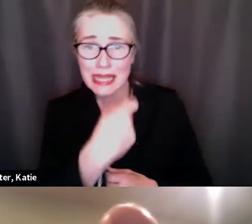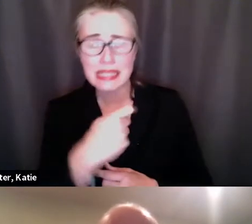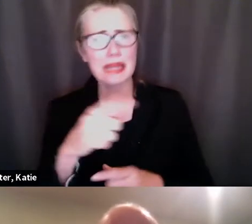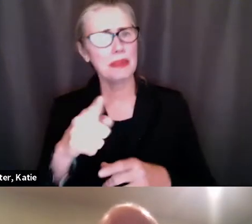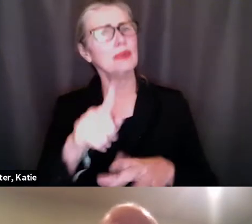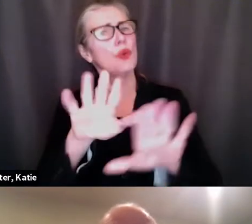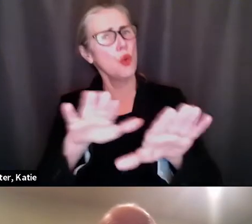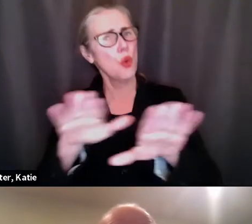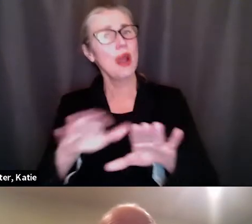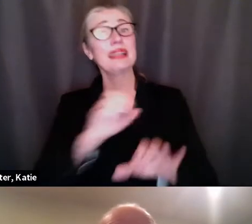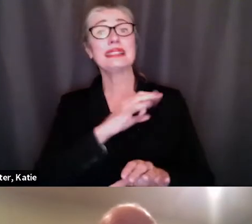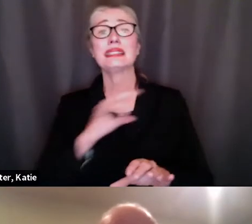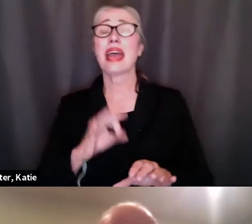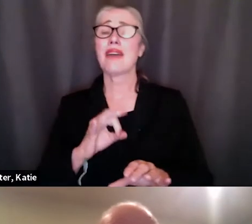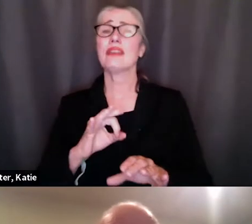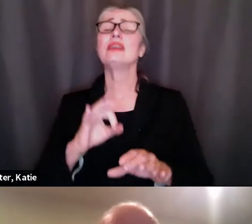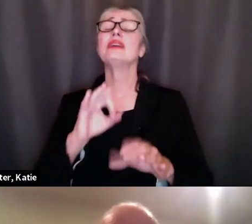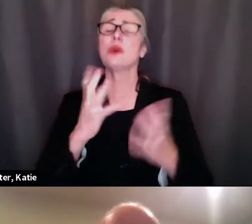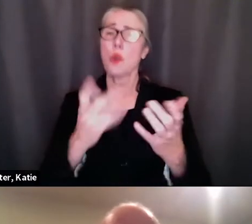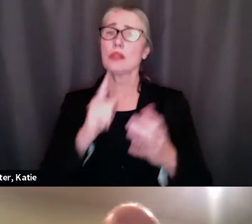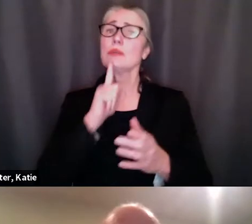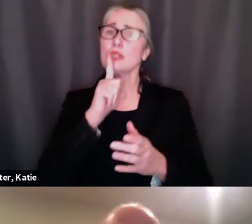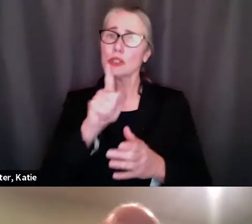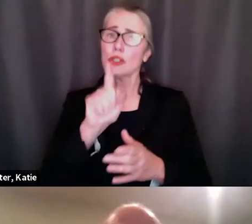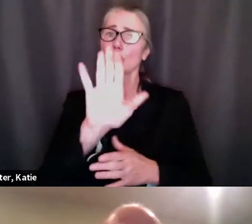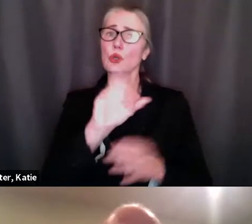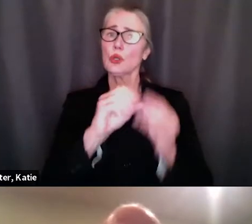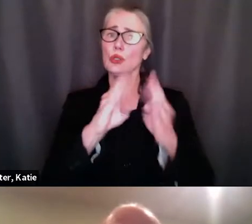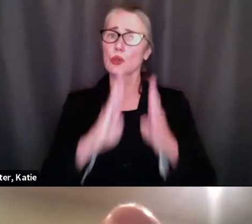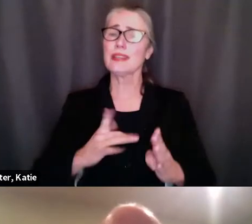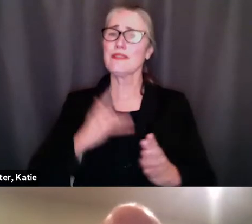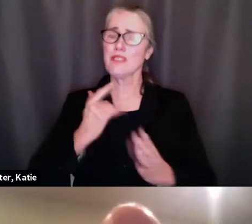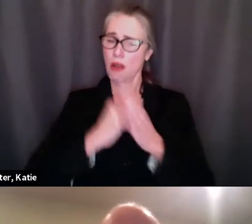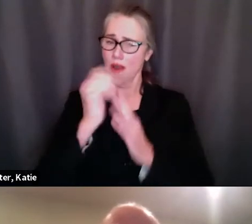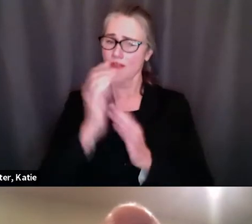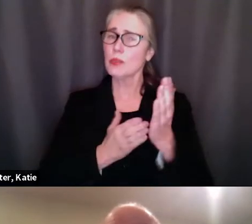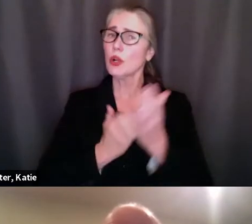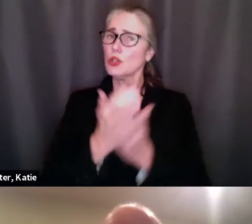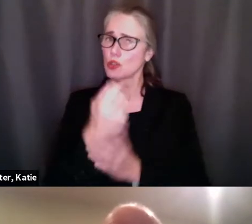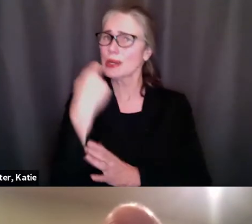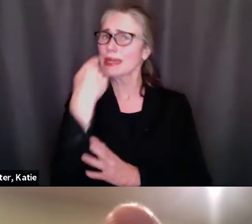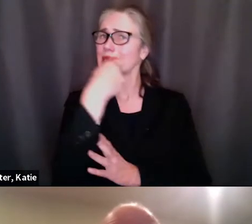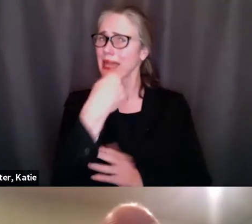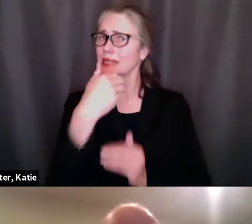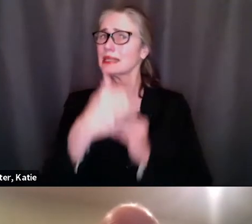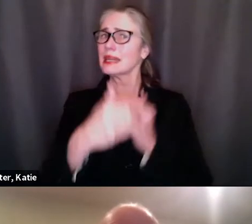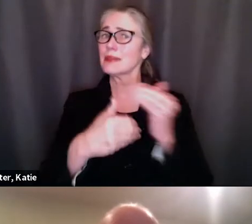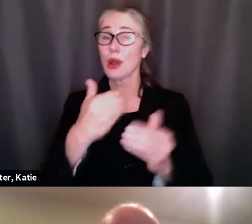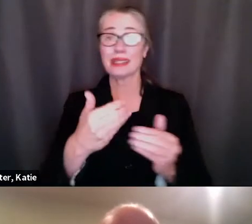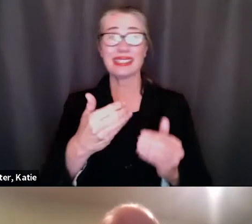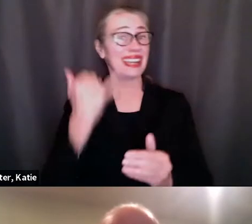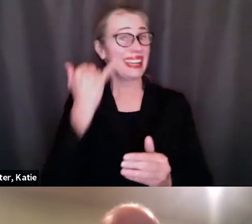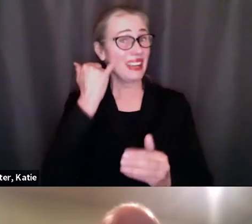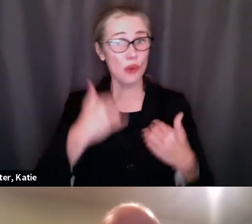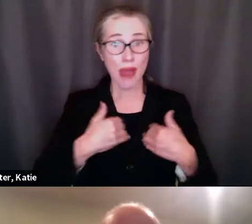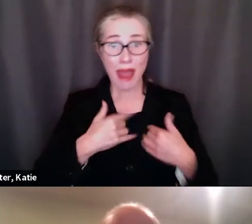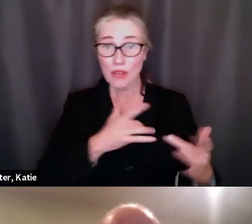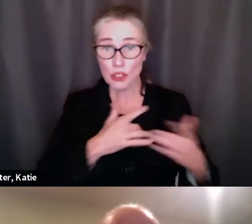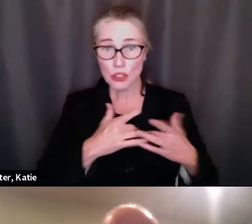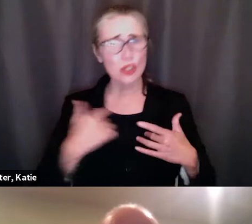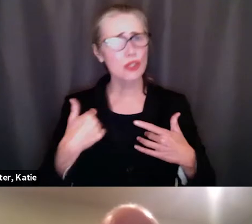staff is committed to make students feel comfortable with the testing process and that we will continue to work with parents who have concerns